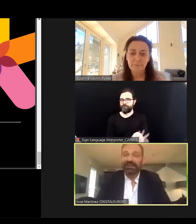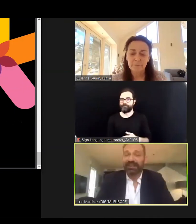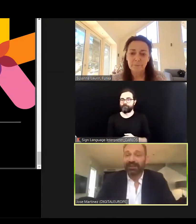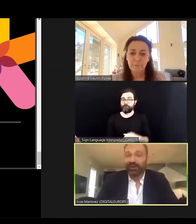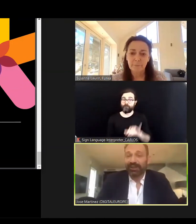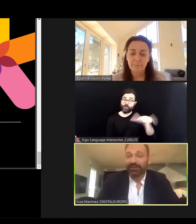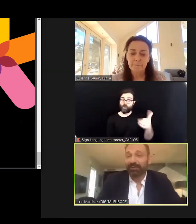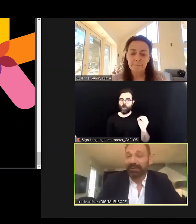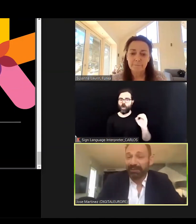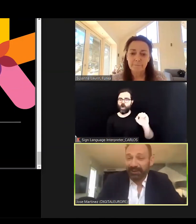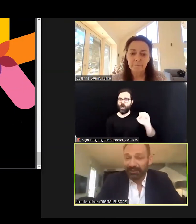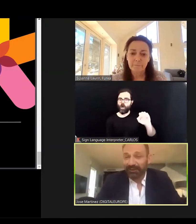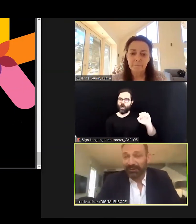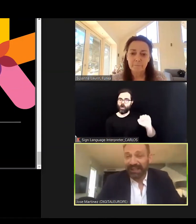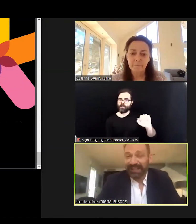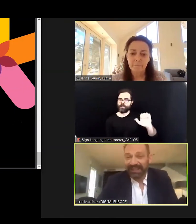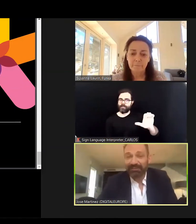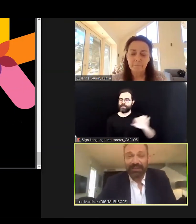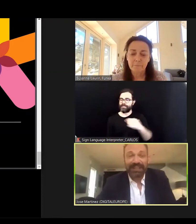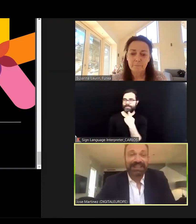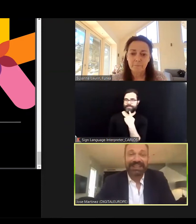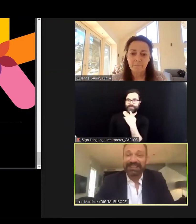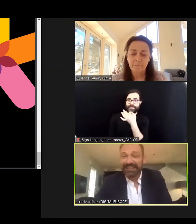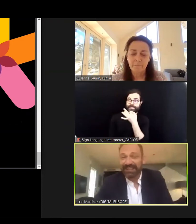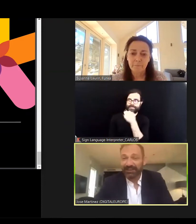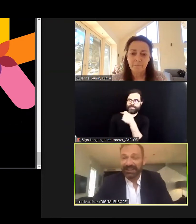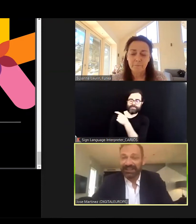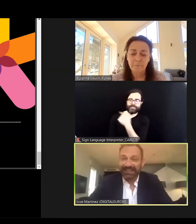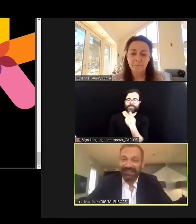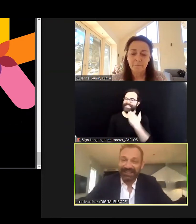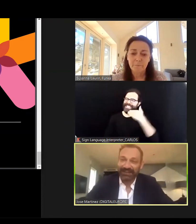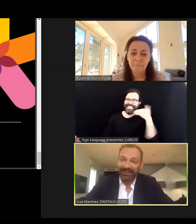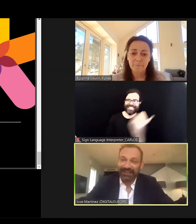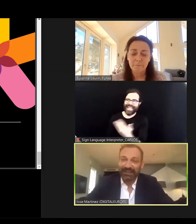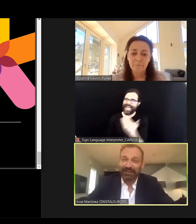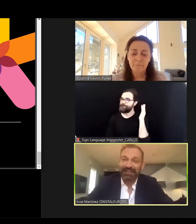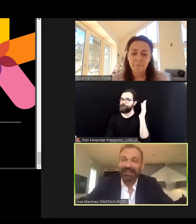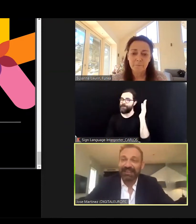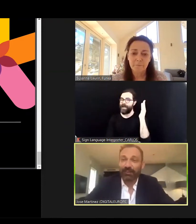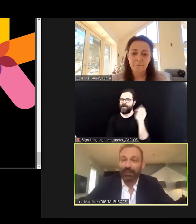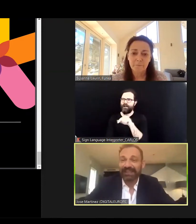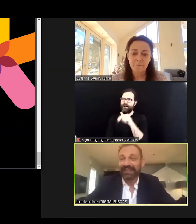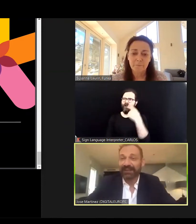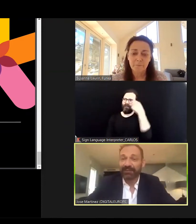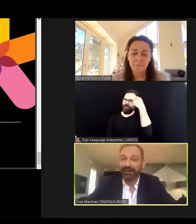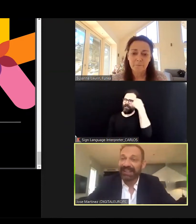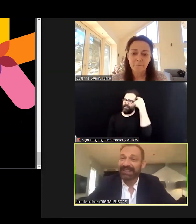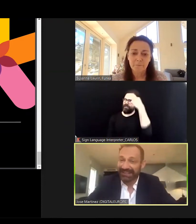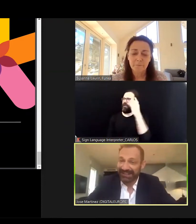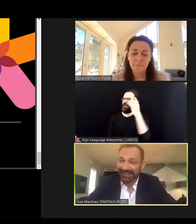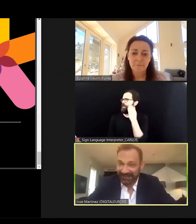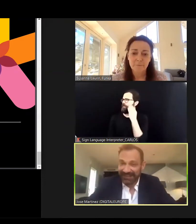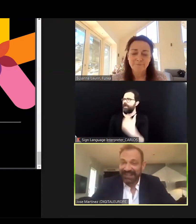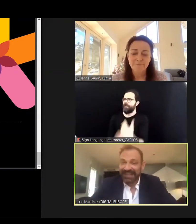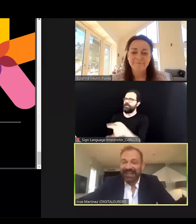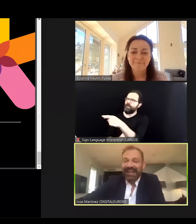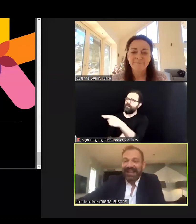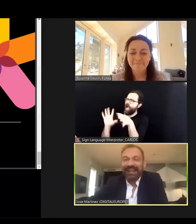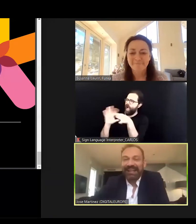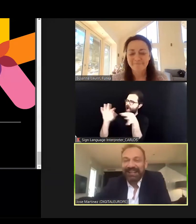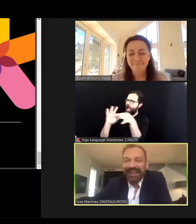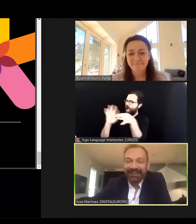this, and also Canada is planning to use the EM 301-549 in their procurement legislation.